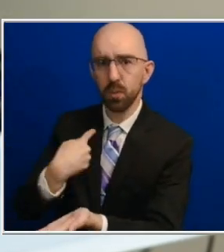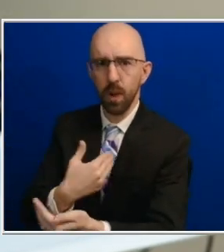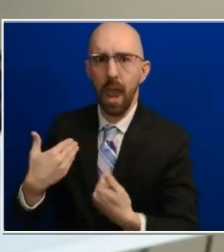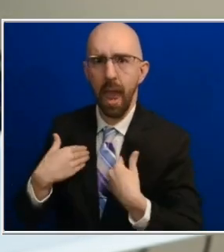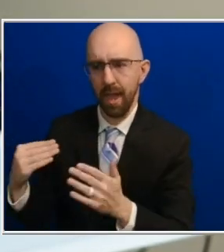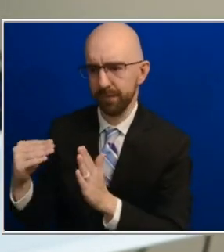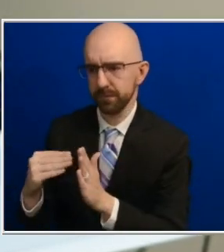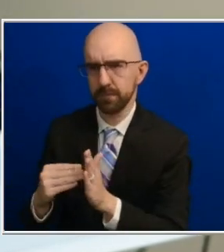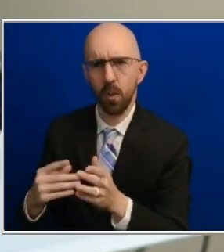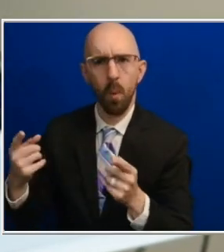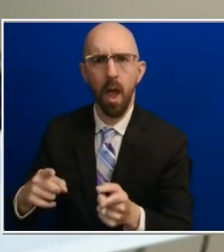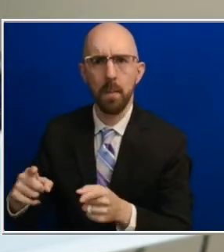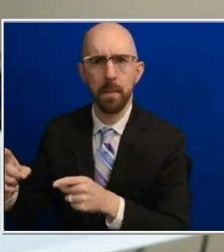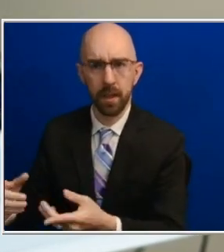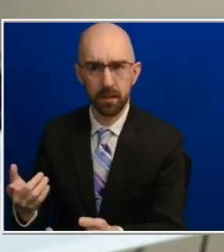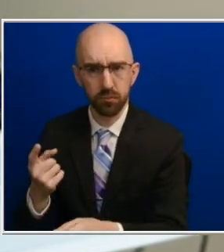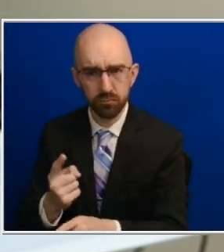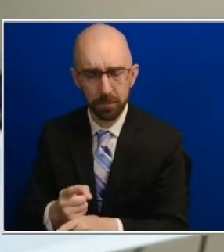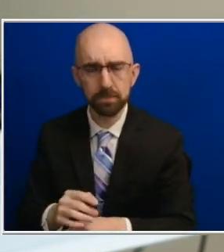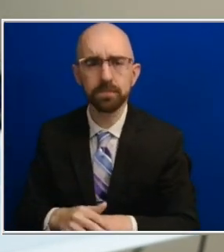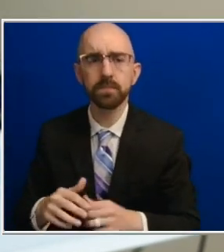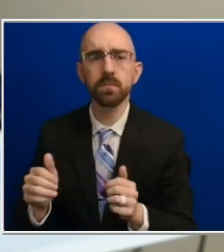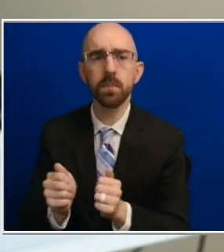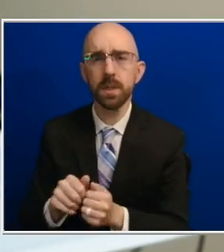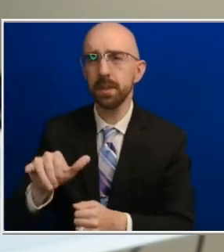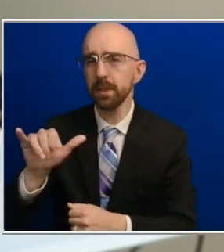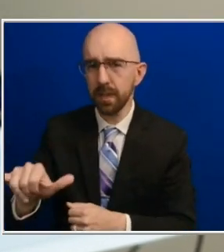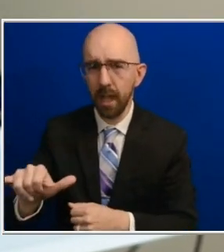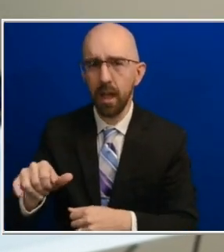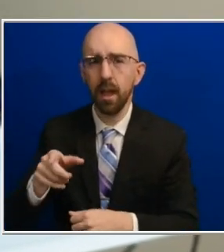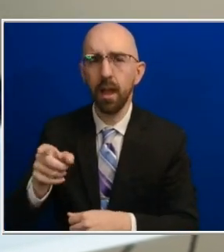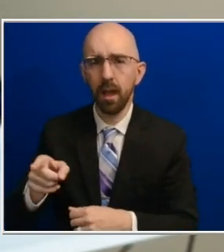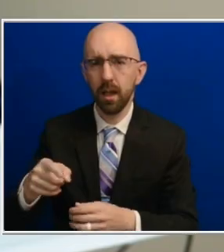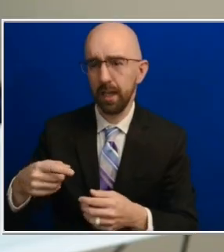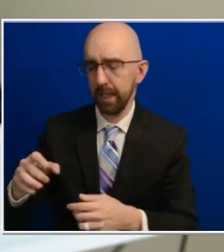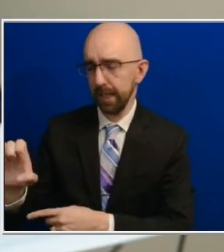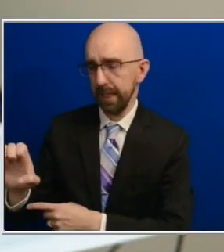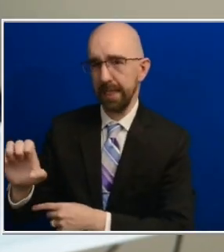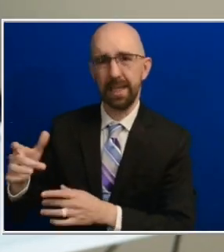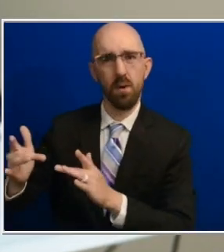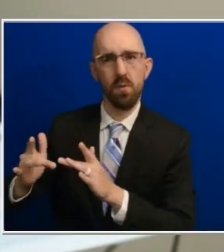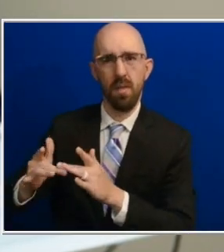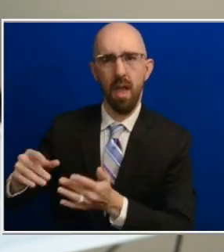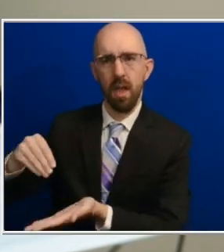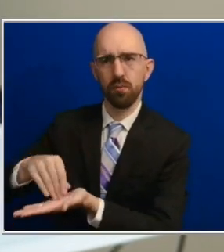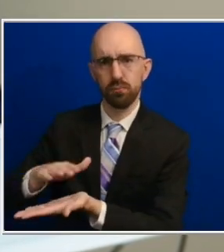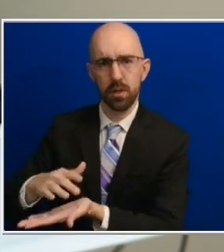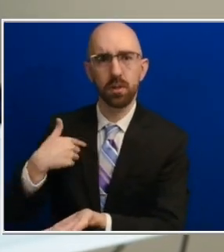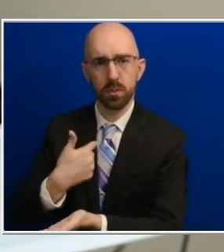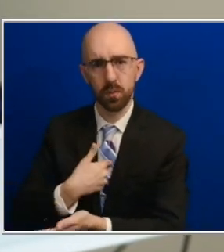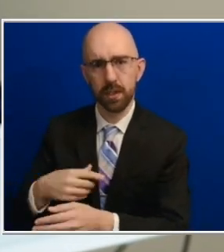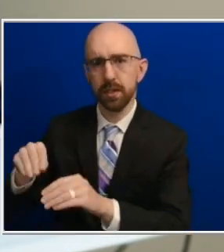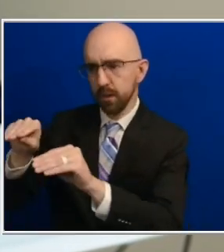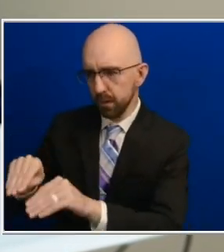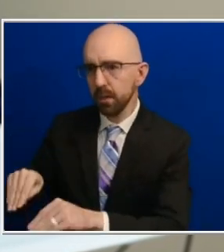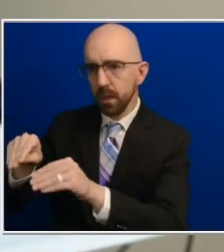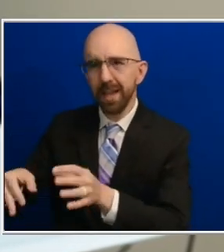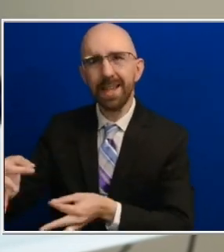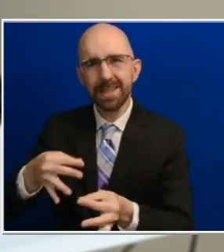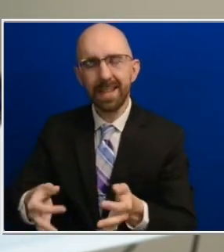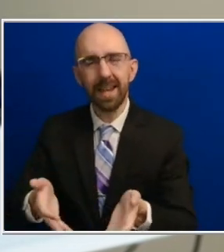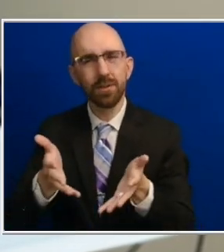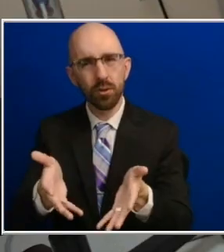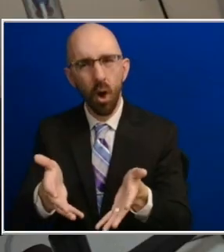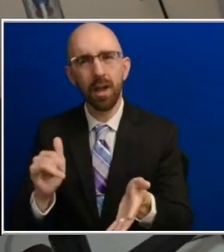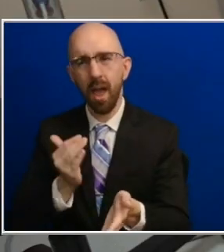happened, right? Doing that with an electronic medical record means a lot of us spend time in the system while we're talking with our patients, and that takes away from our attention, our time